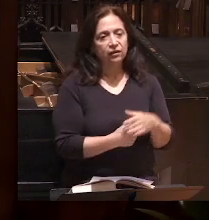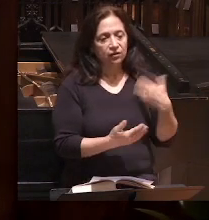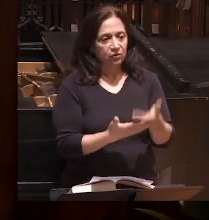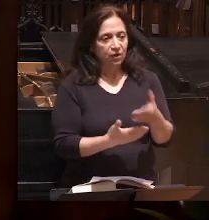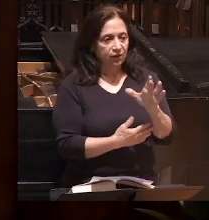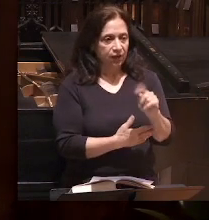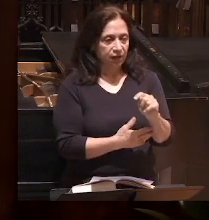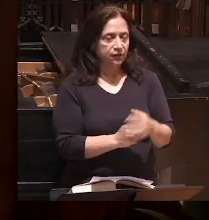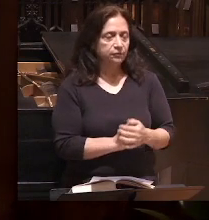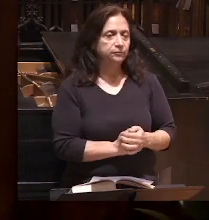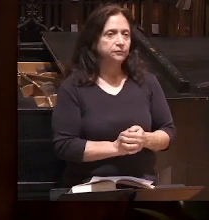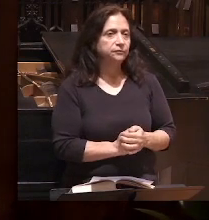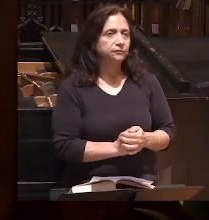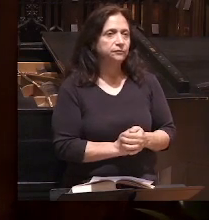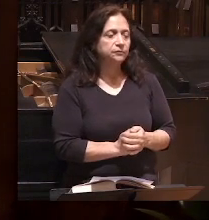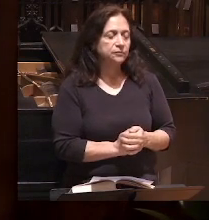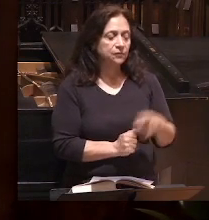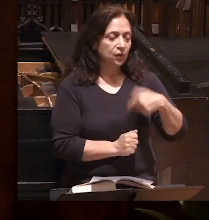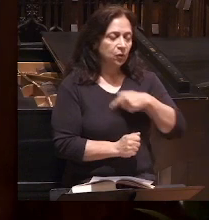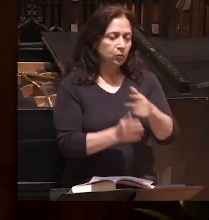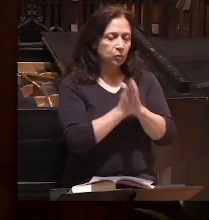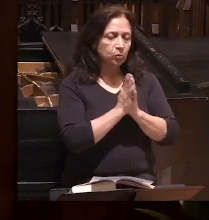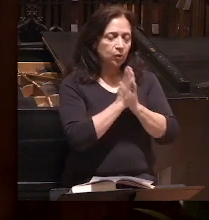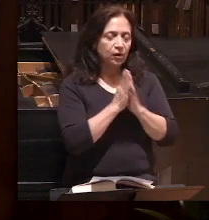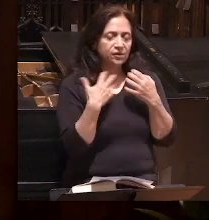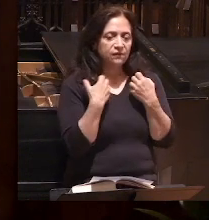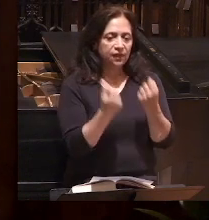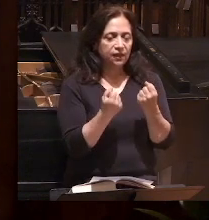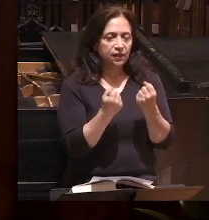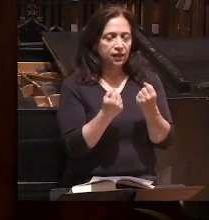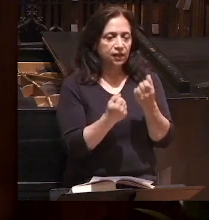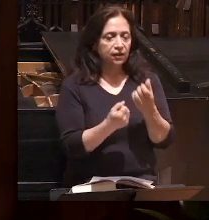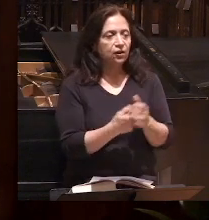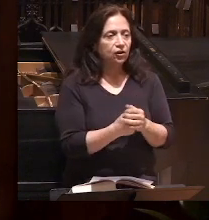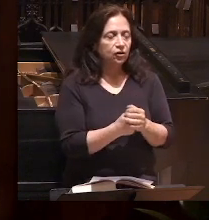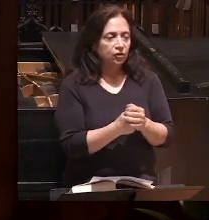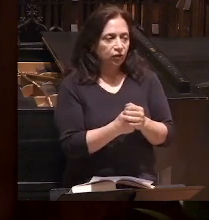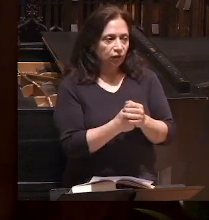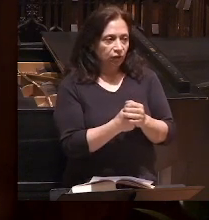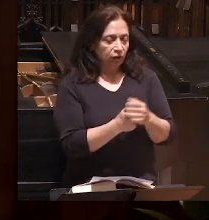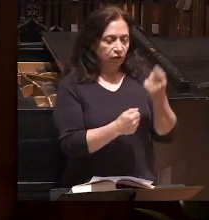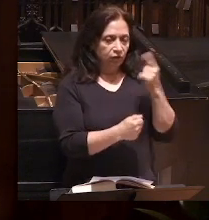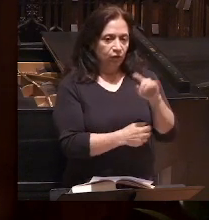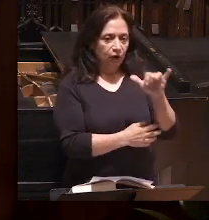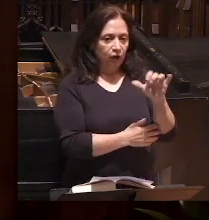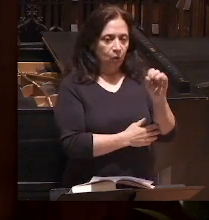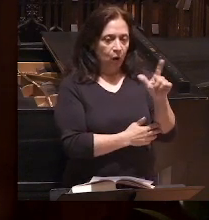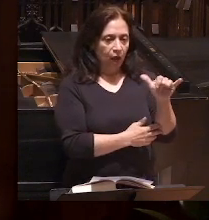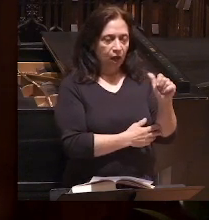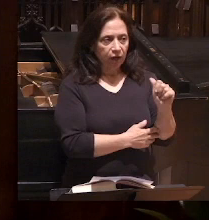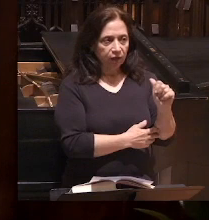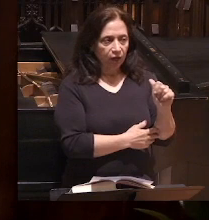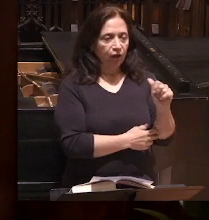Connecticut. We pray prayers of healing and recovery for Yolanda